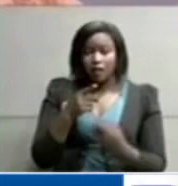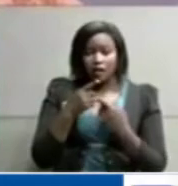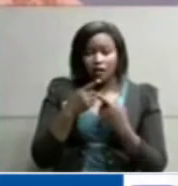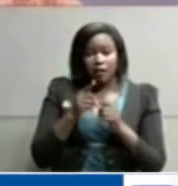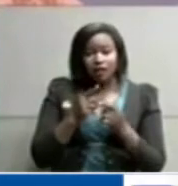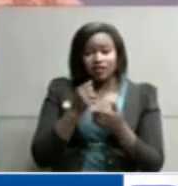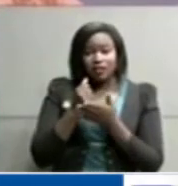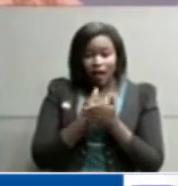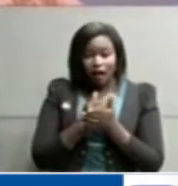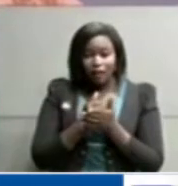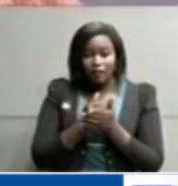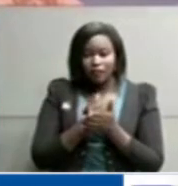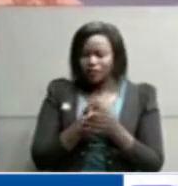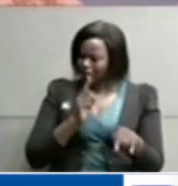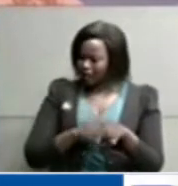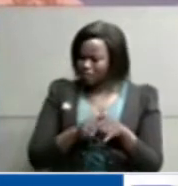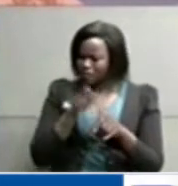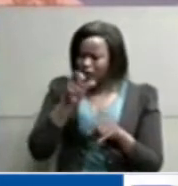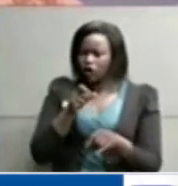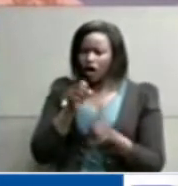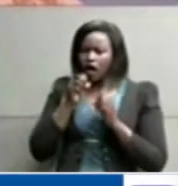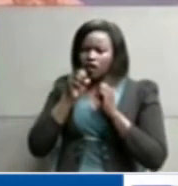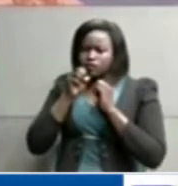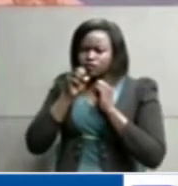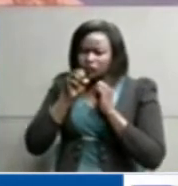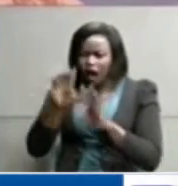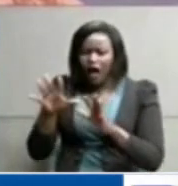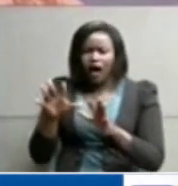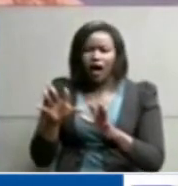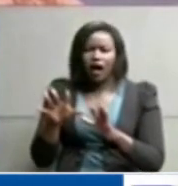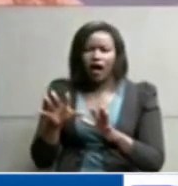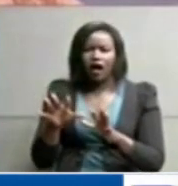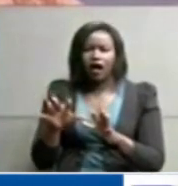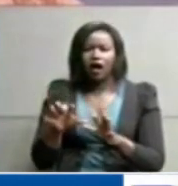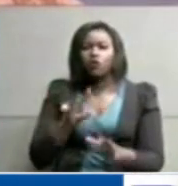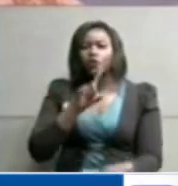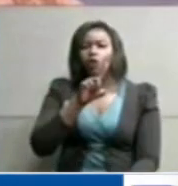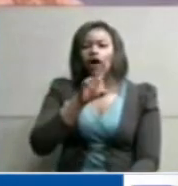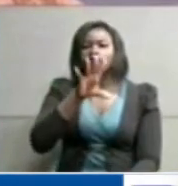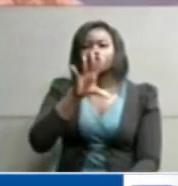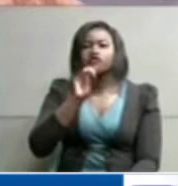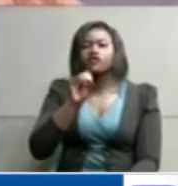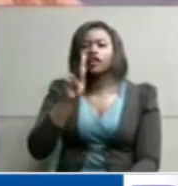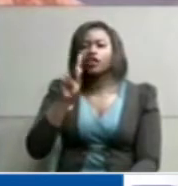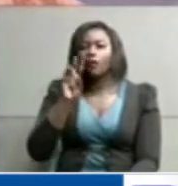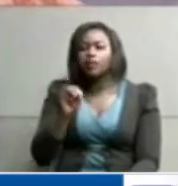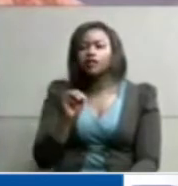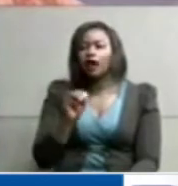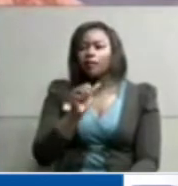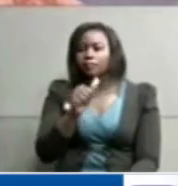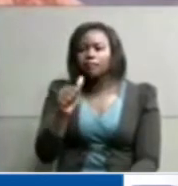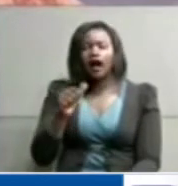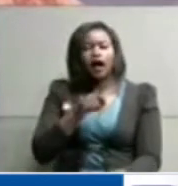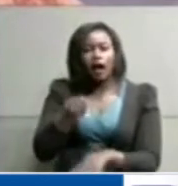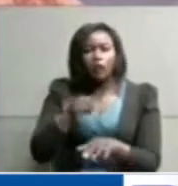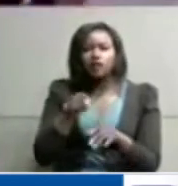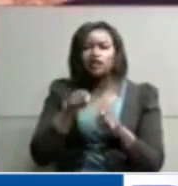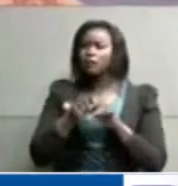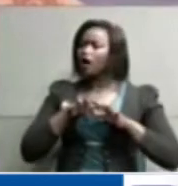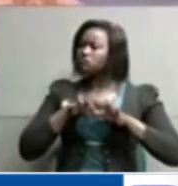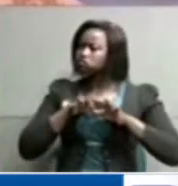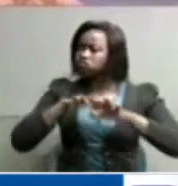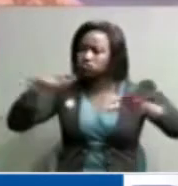force. The particles come out at a high speed, up to 150 kilometers per hour. So they are able to